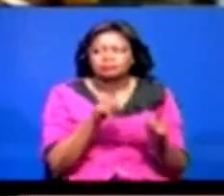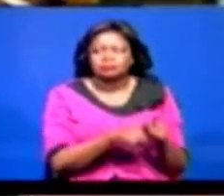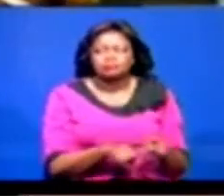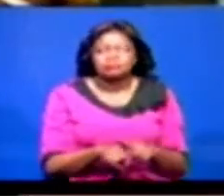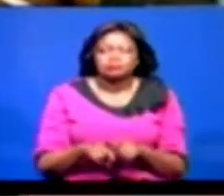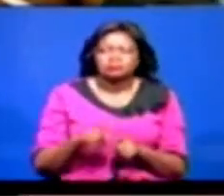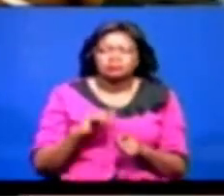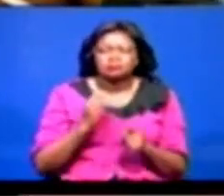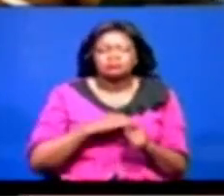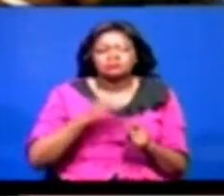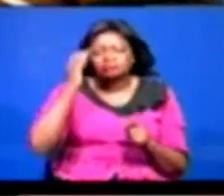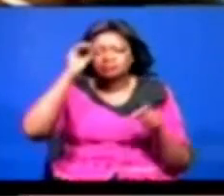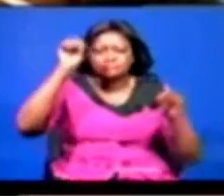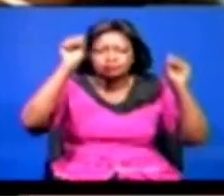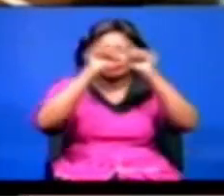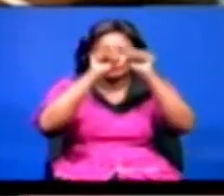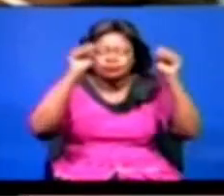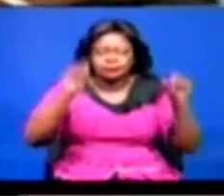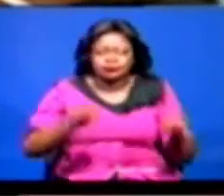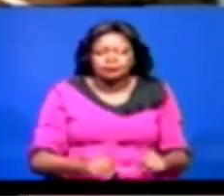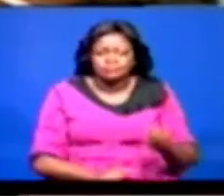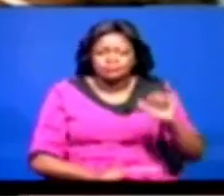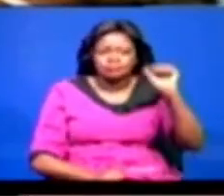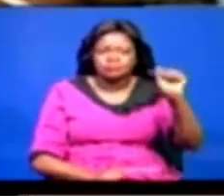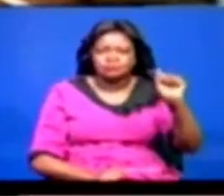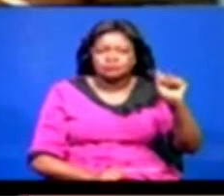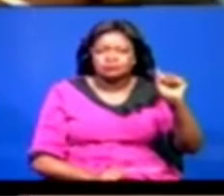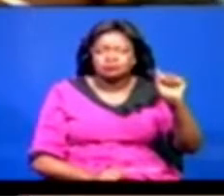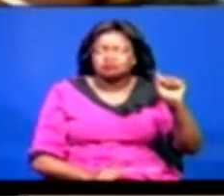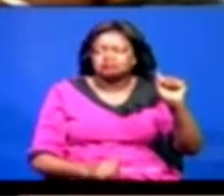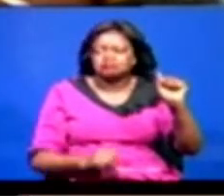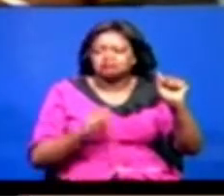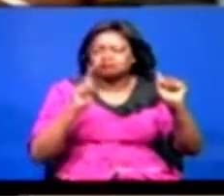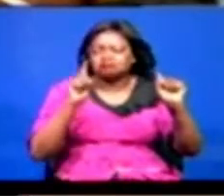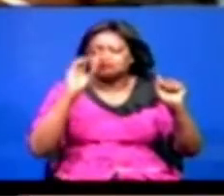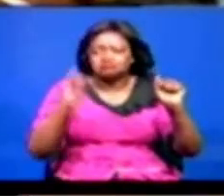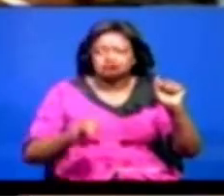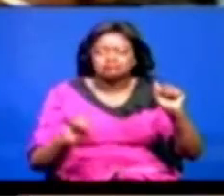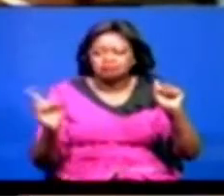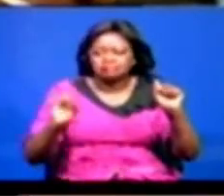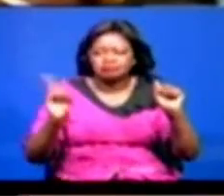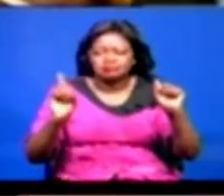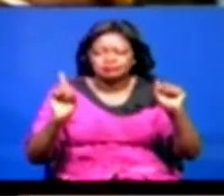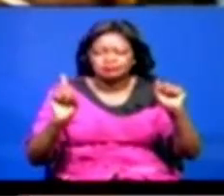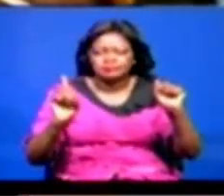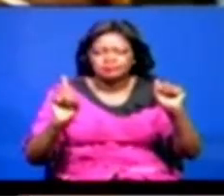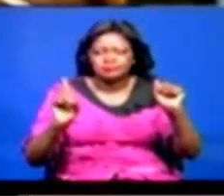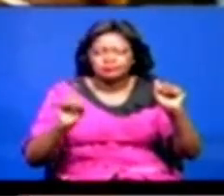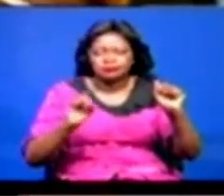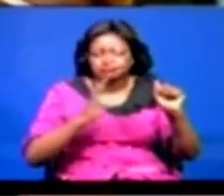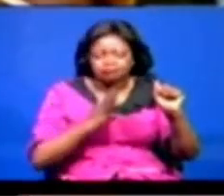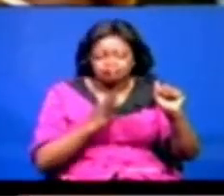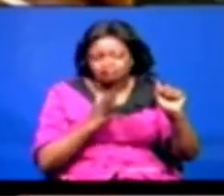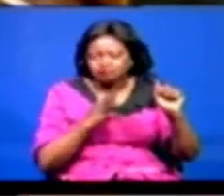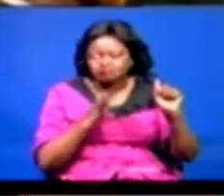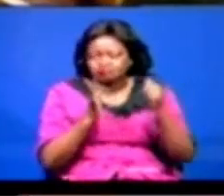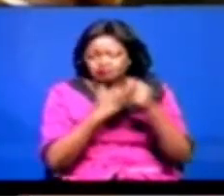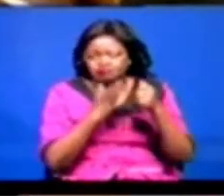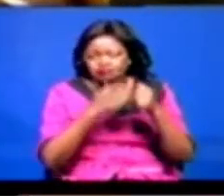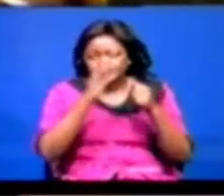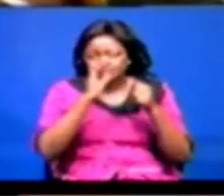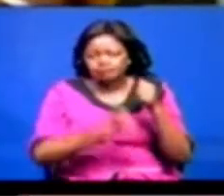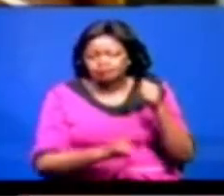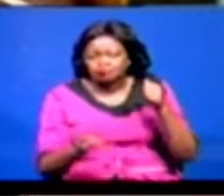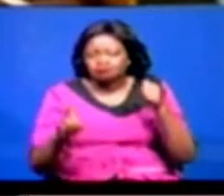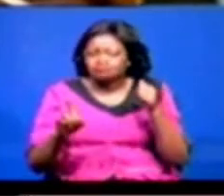educational system, an A does not connote 100%. It starts somewhere from 88%,